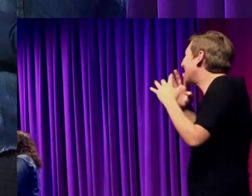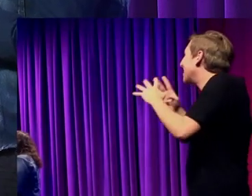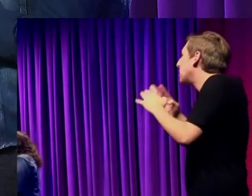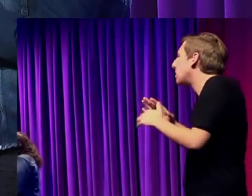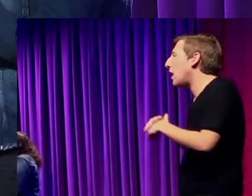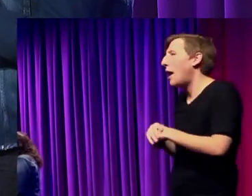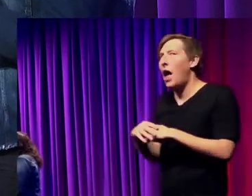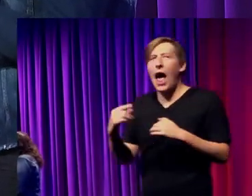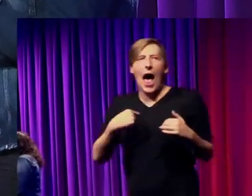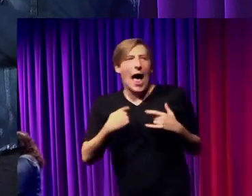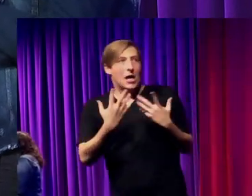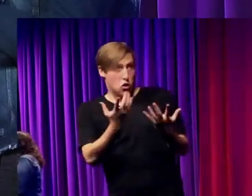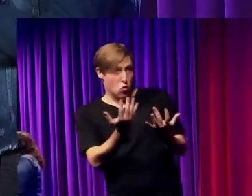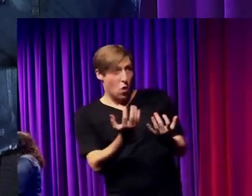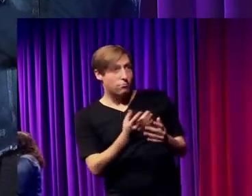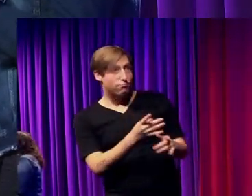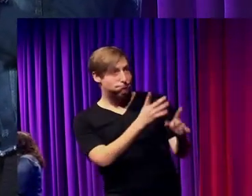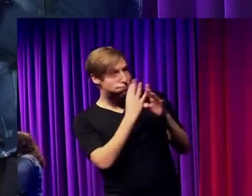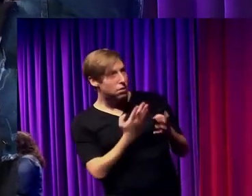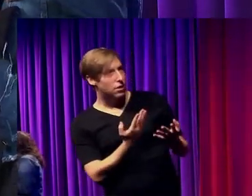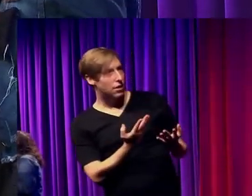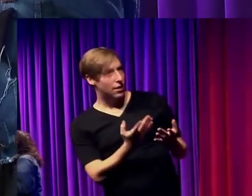text this? I thought I would just text you.